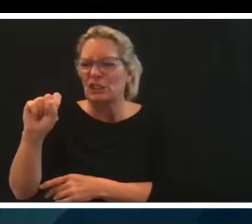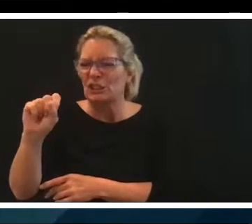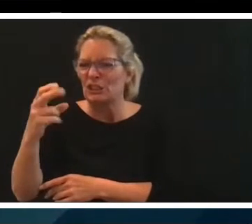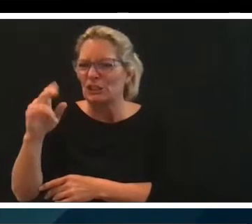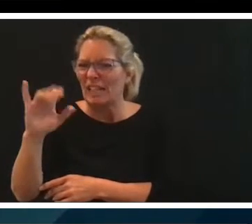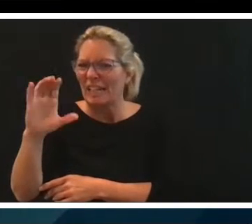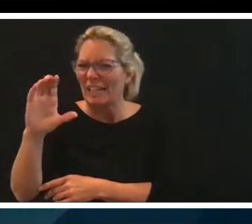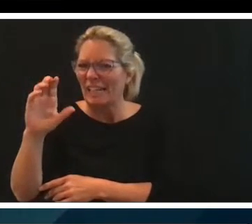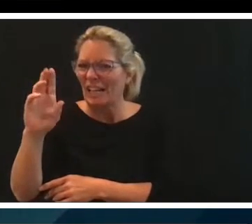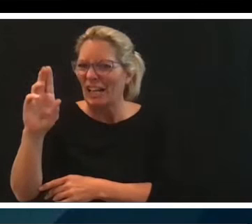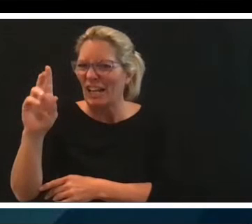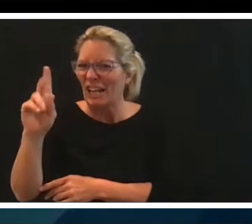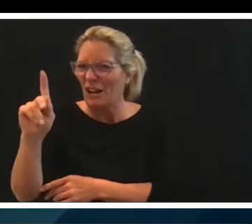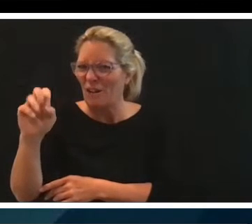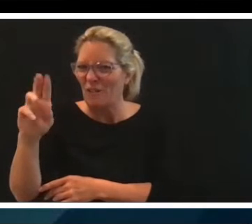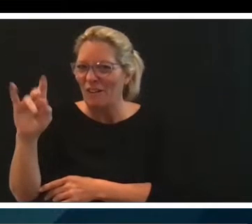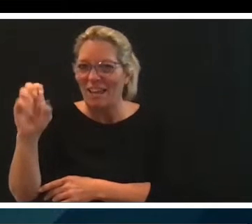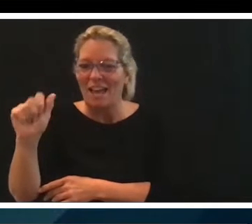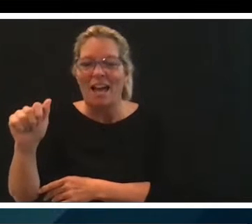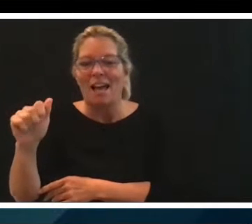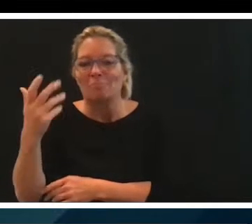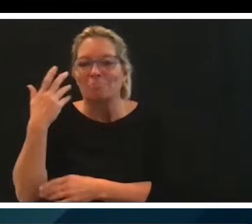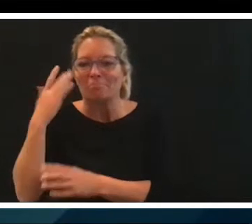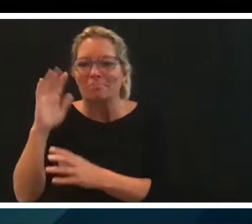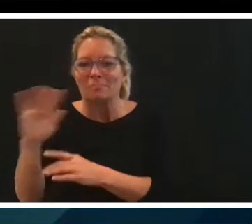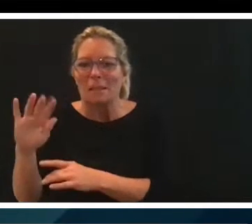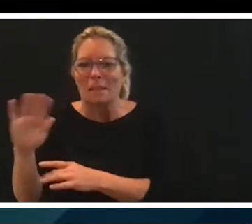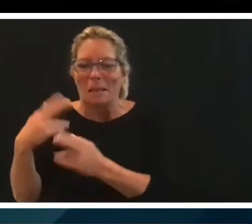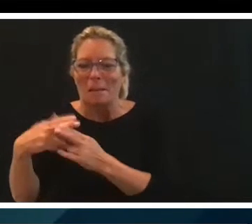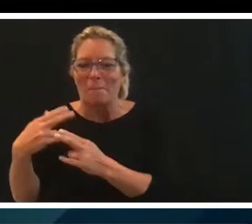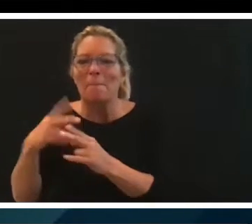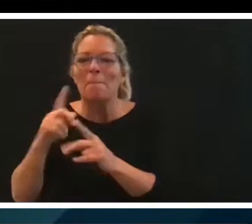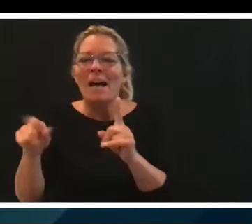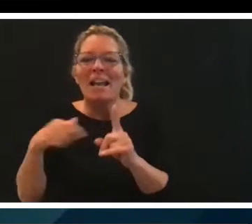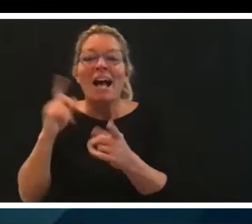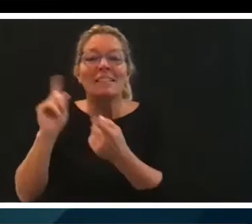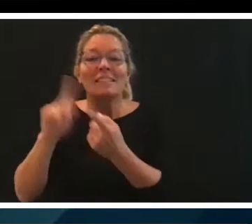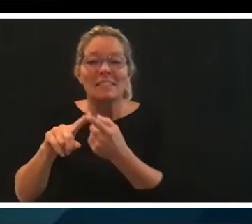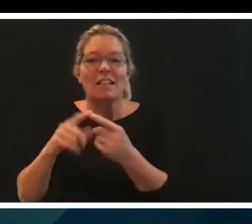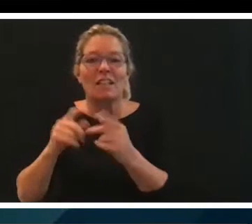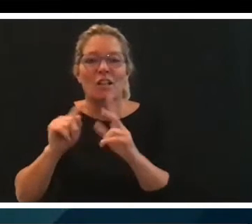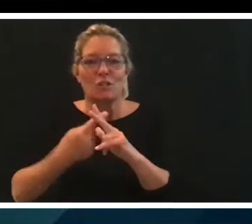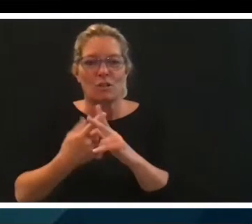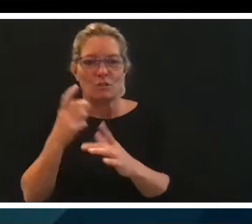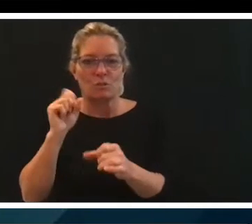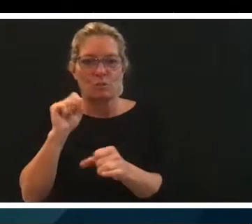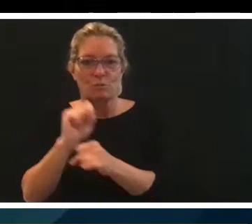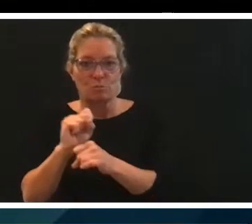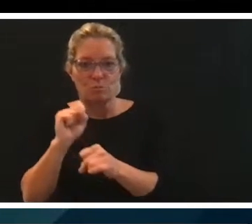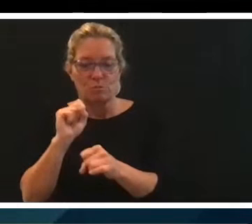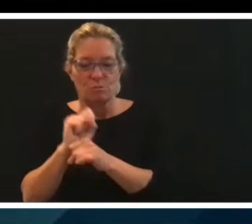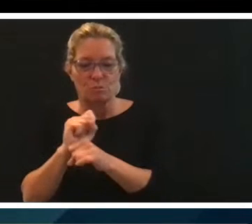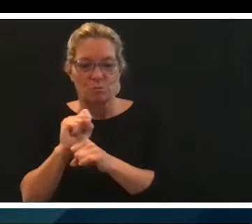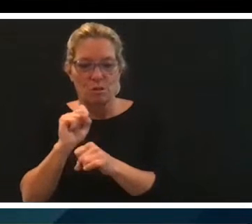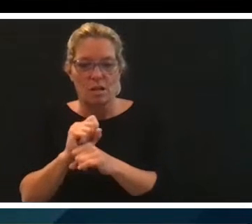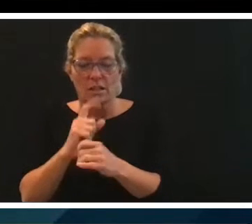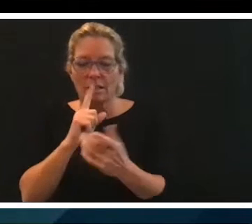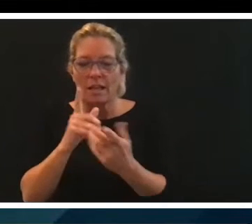wasn't until I had to start working that I got more traditional in my playing and really